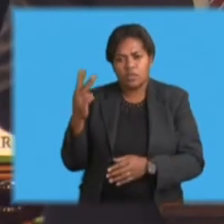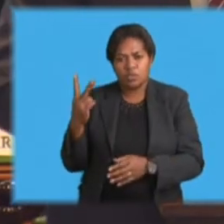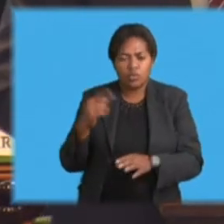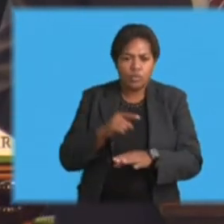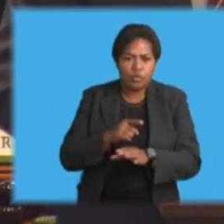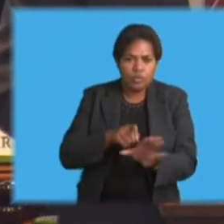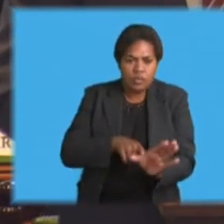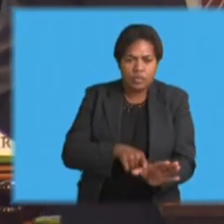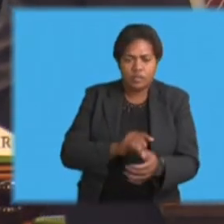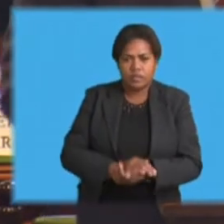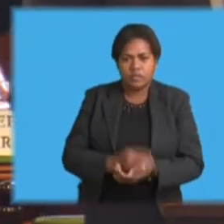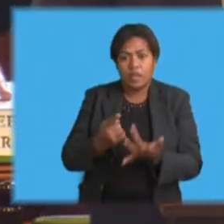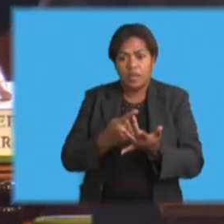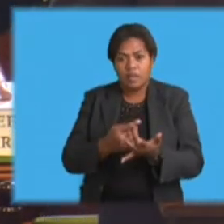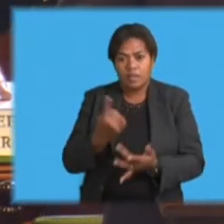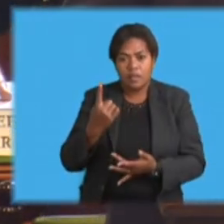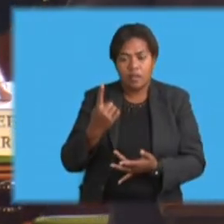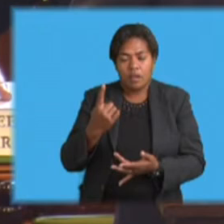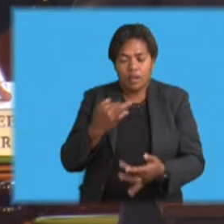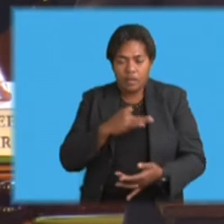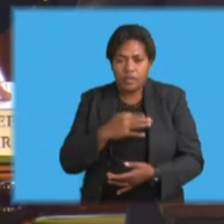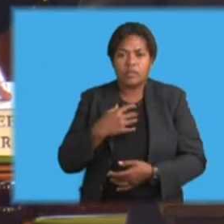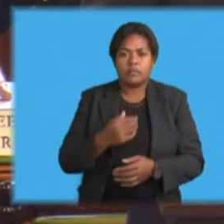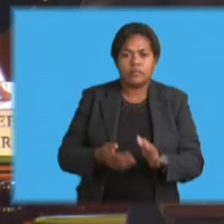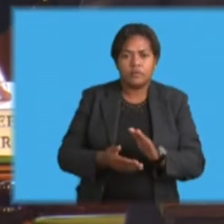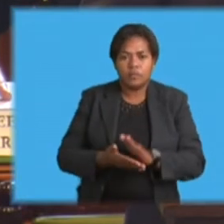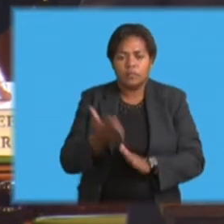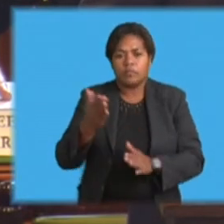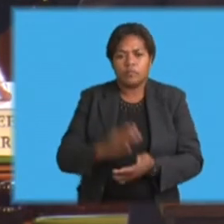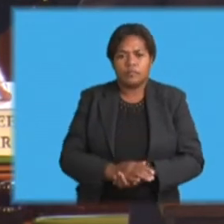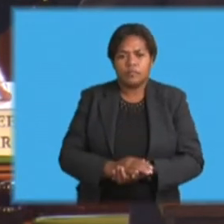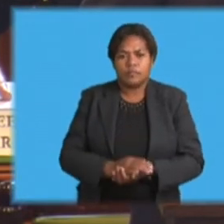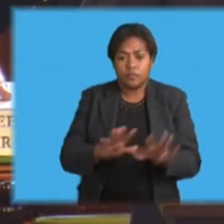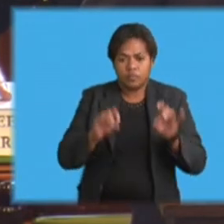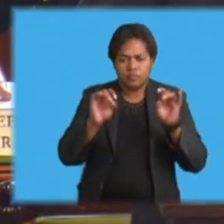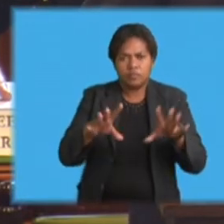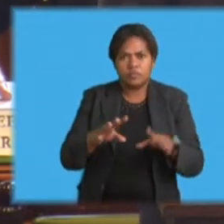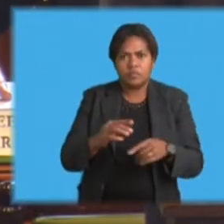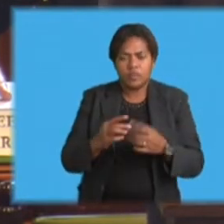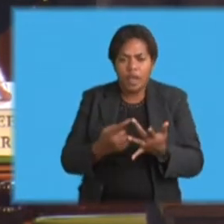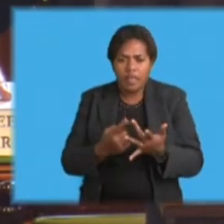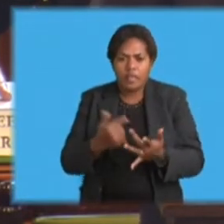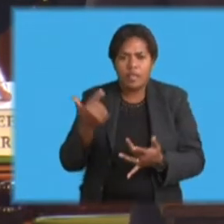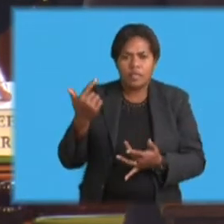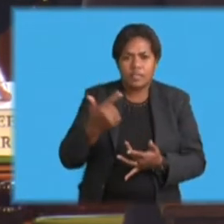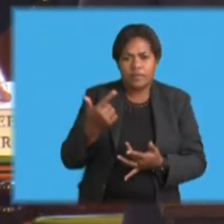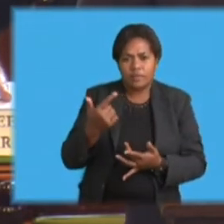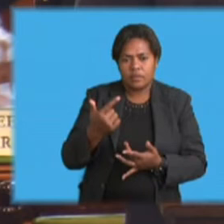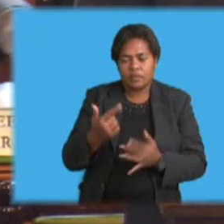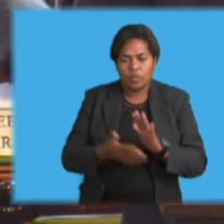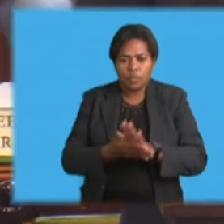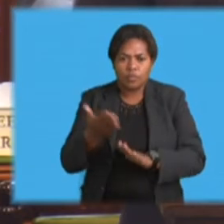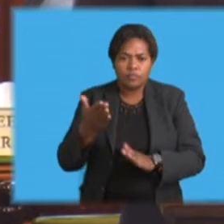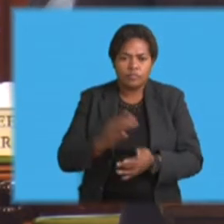there's another 100 to go, and for New Zealand, there's another 70 that will be going towards that we know are already destined to be